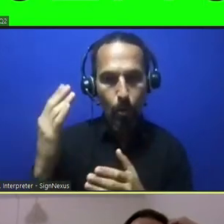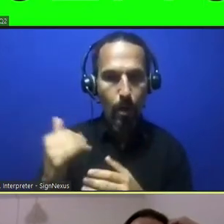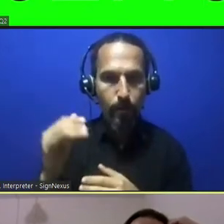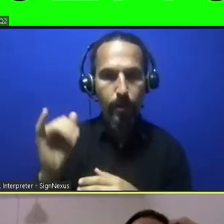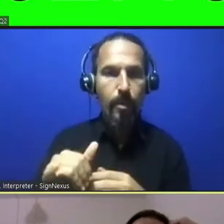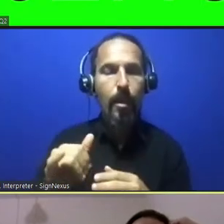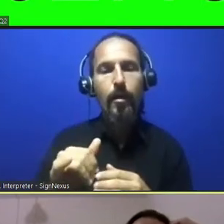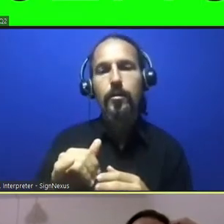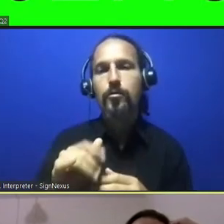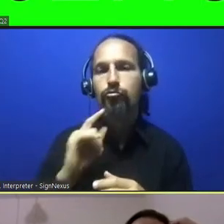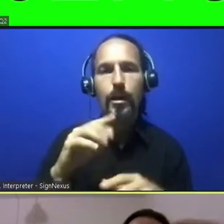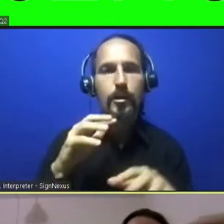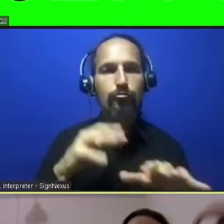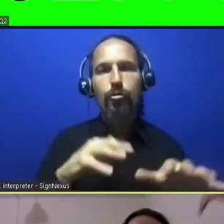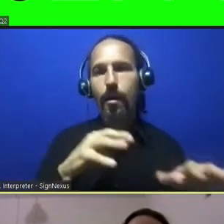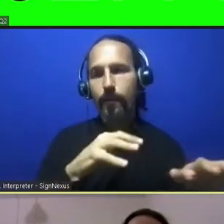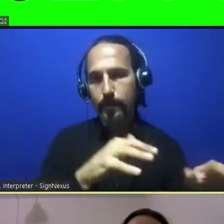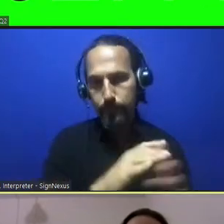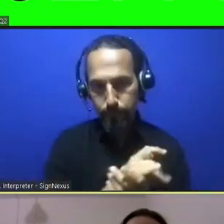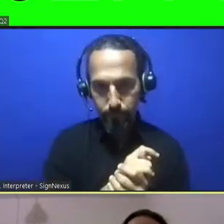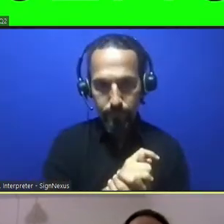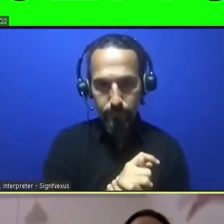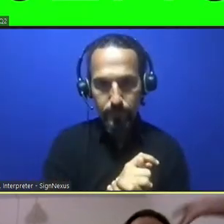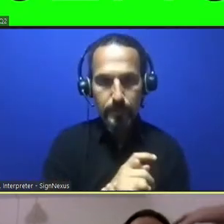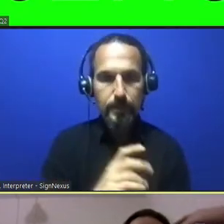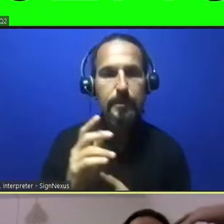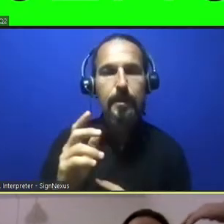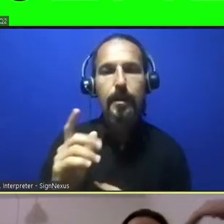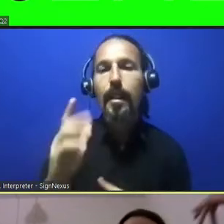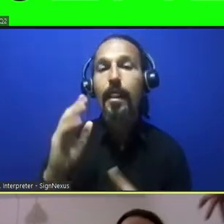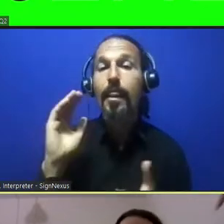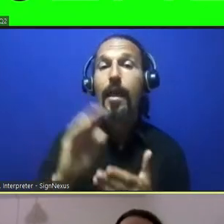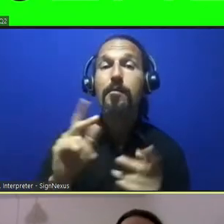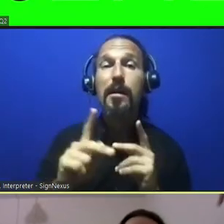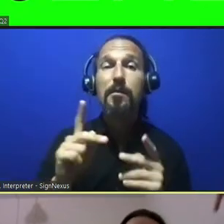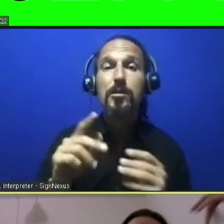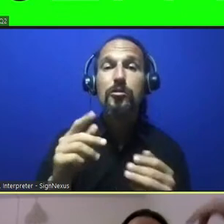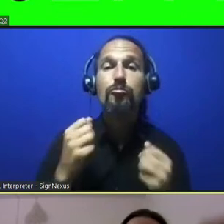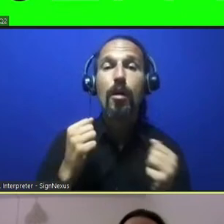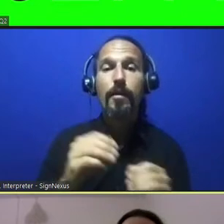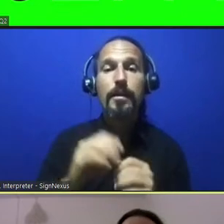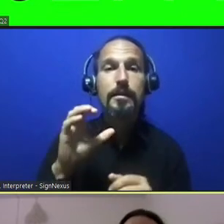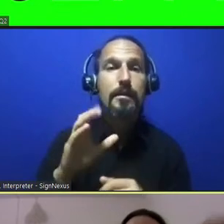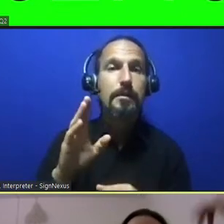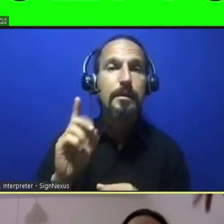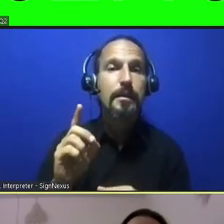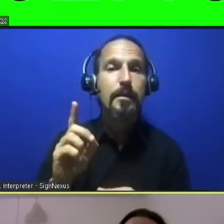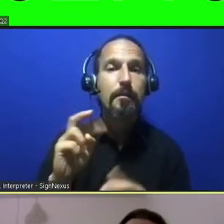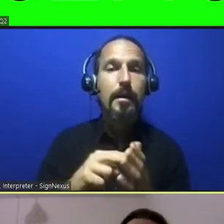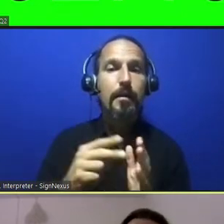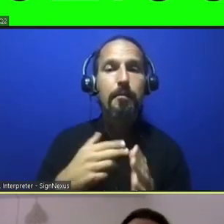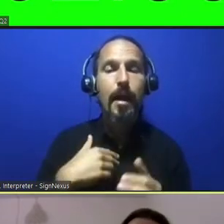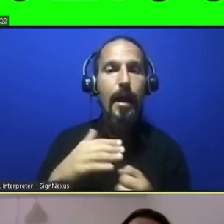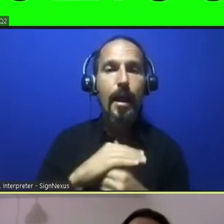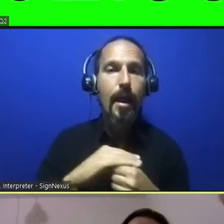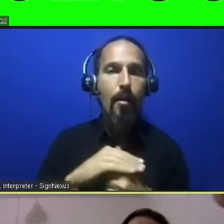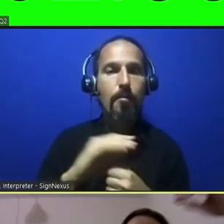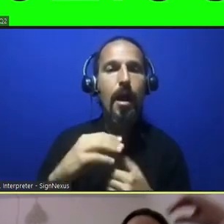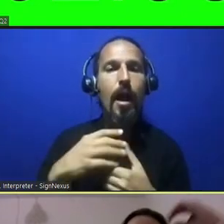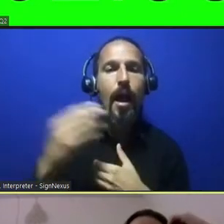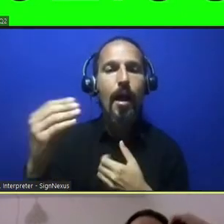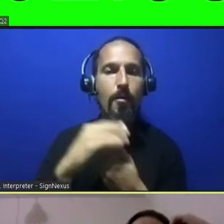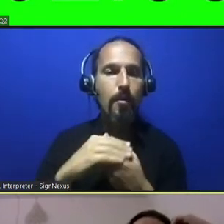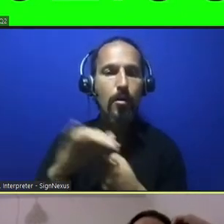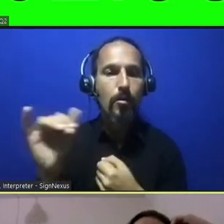traffic and less people driving into the cbd means less people not only in my neighborhood but in the outer boroughs as